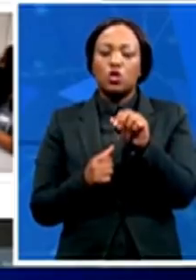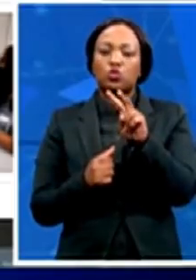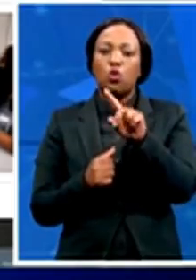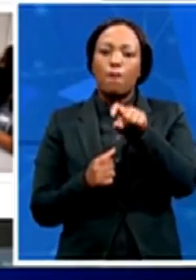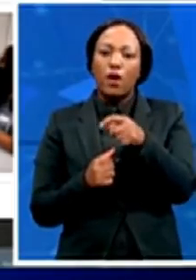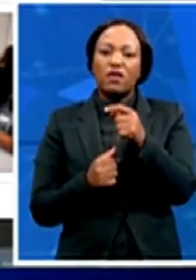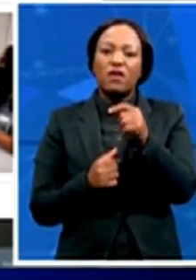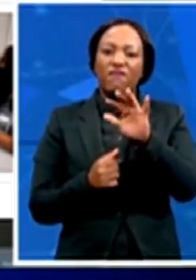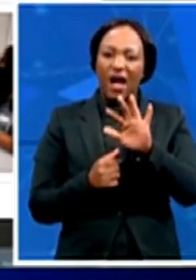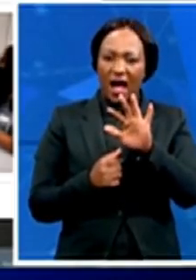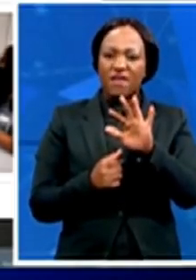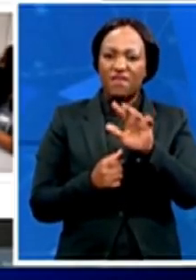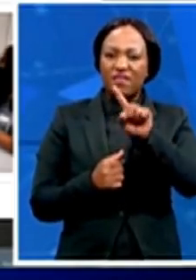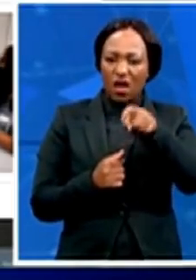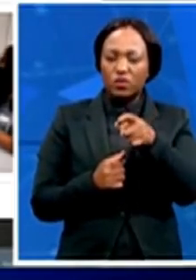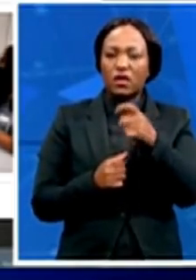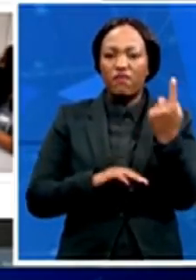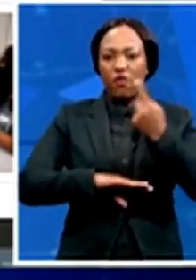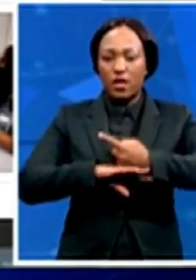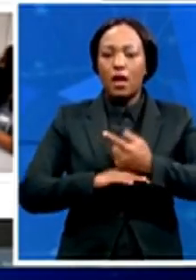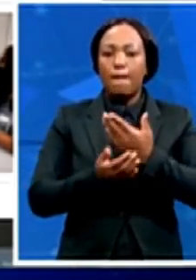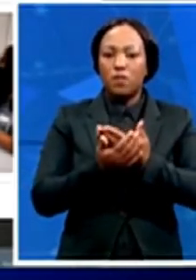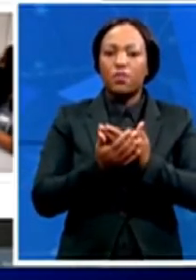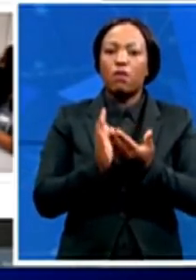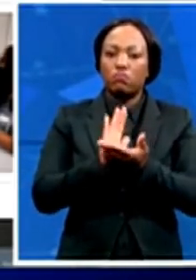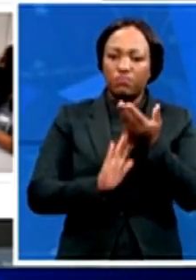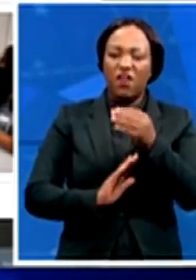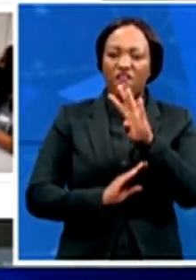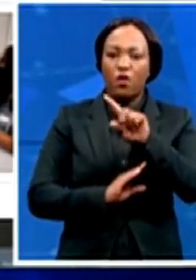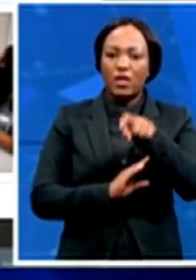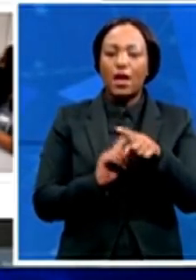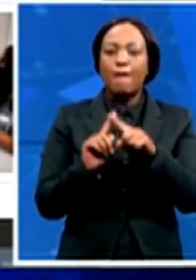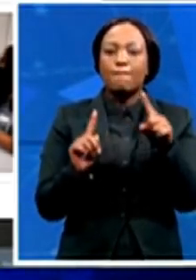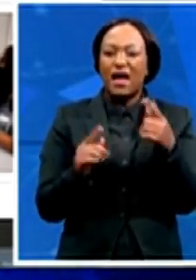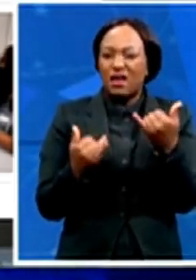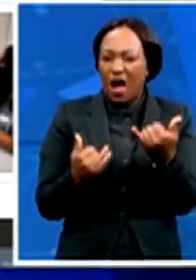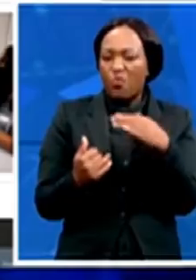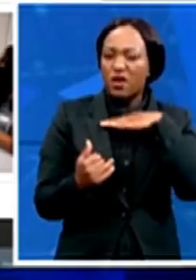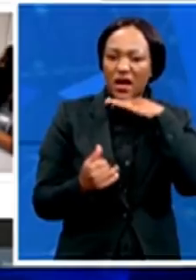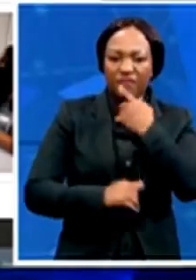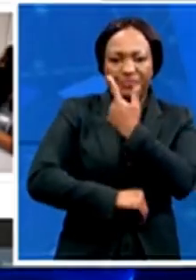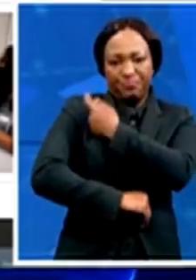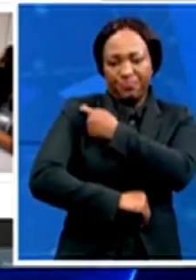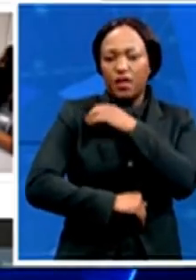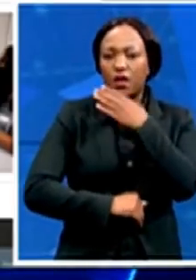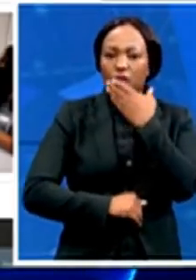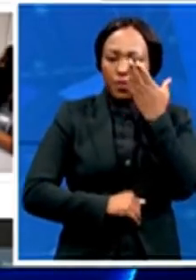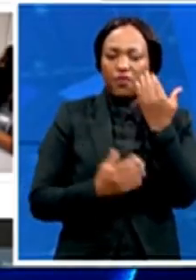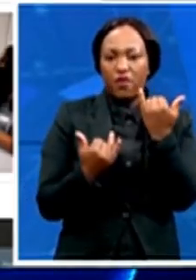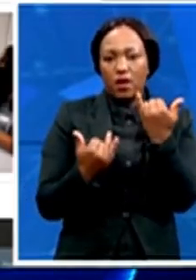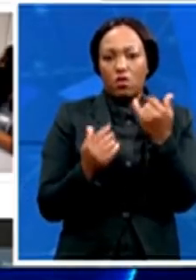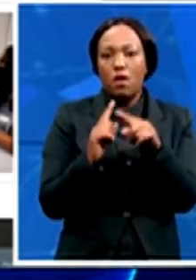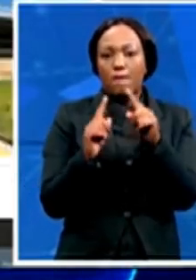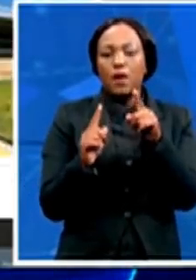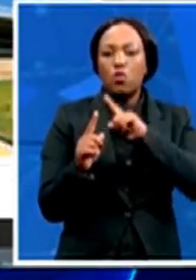go to 4,000, but because of vaccine constraint, we've not increased the supply to CTICC because we needed to make sure that there's fair distribution to